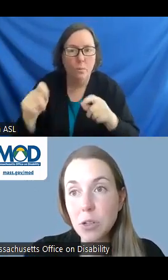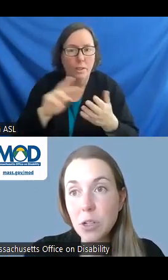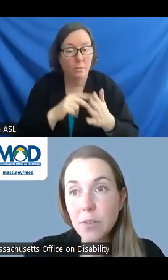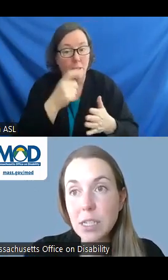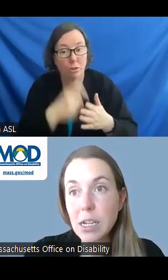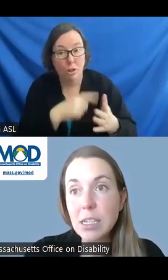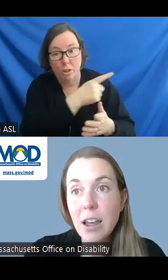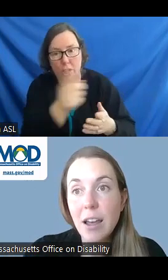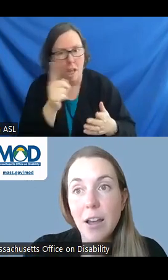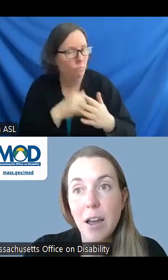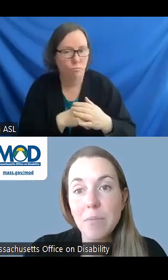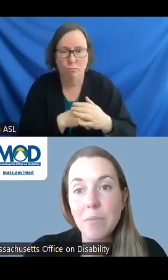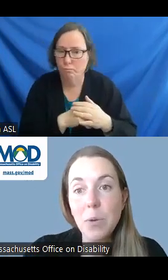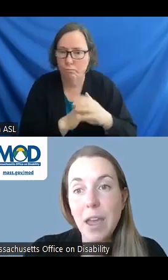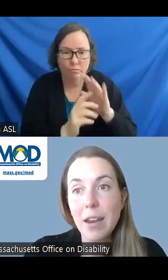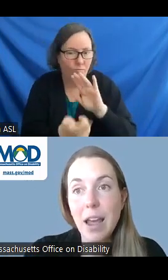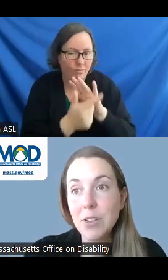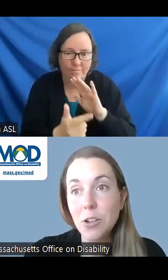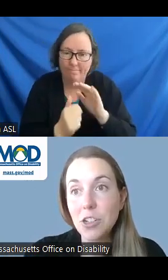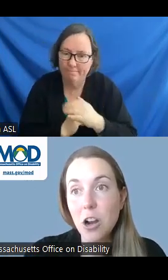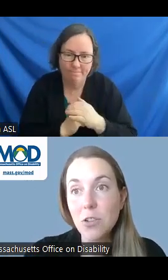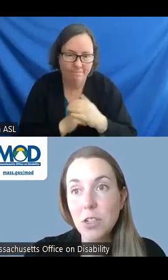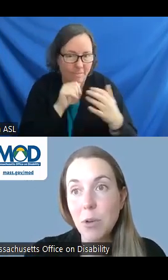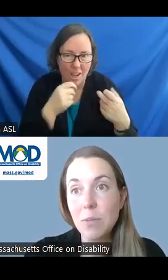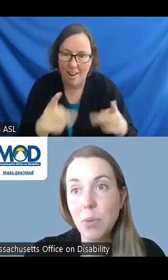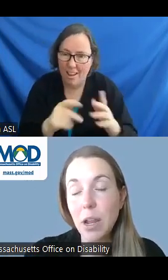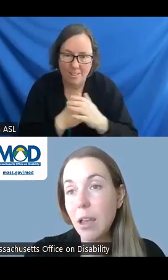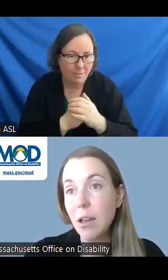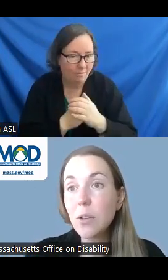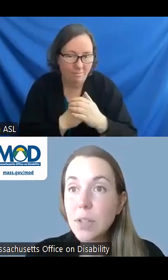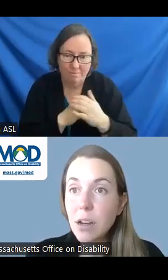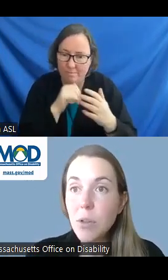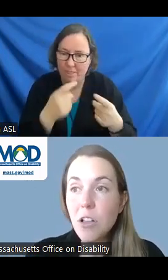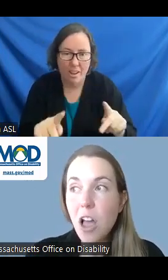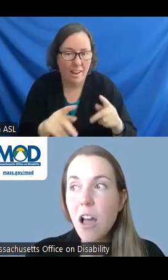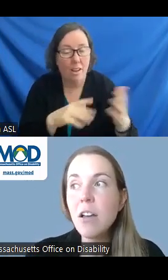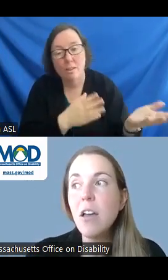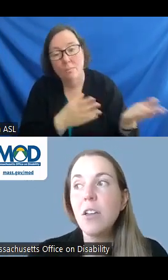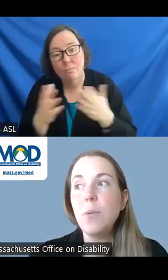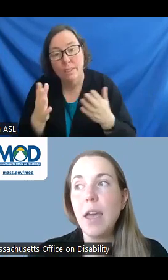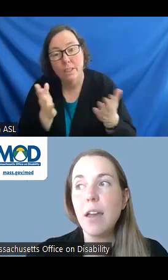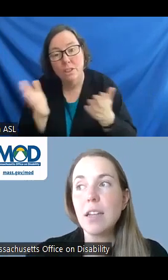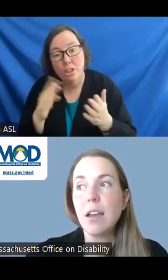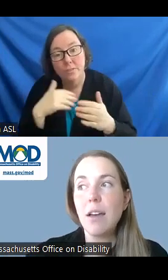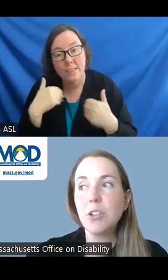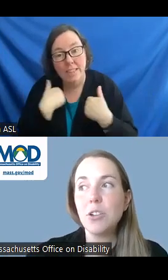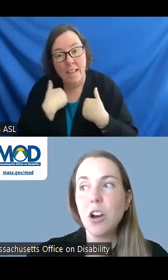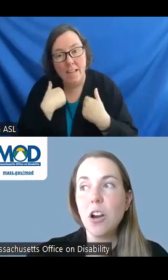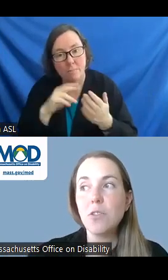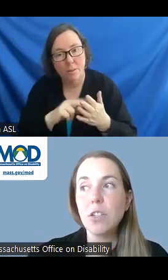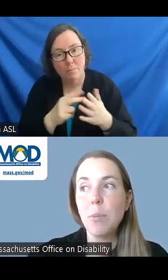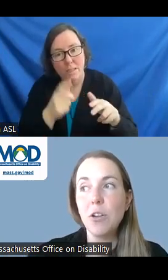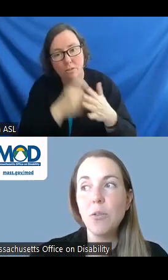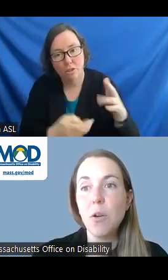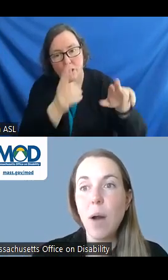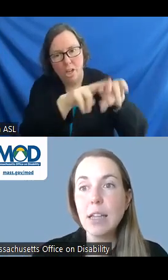programs or services. You can't have a surcharge for someone bringing a service animal along. You can't have a surcharge